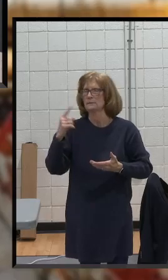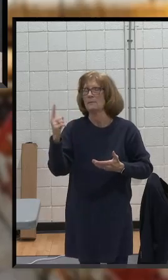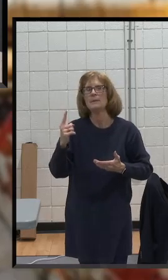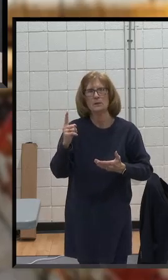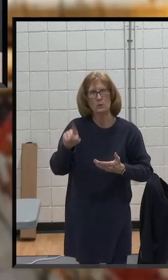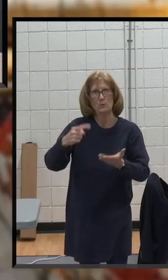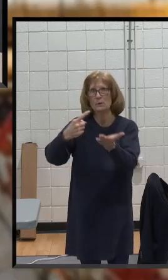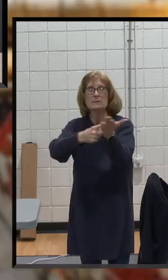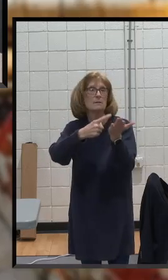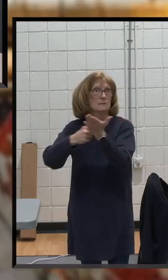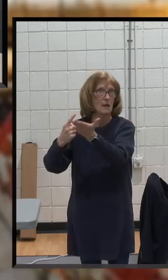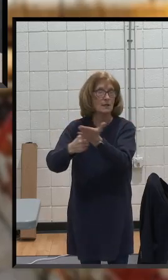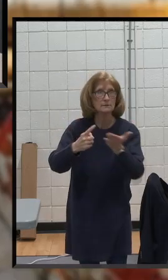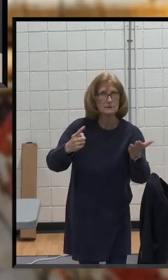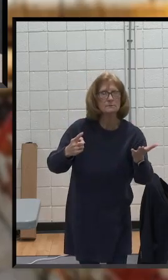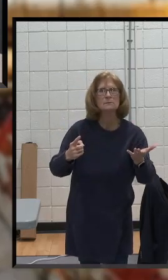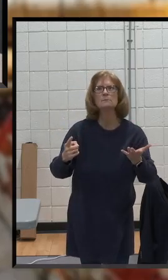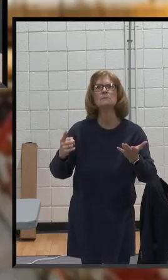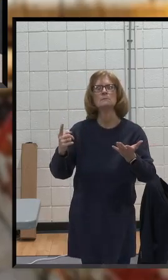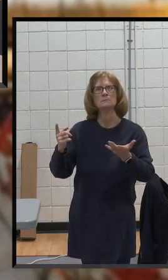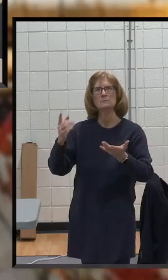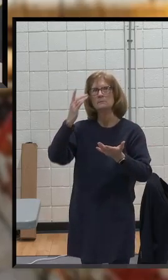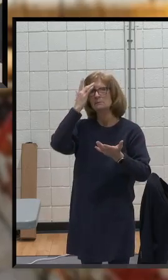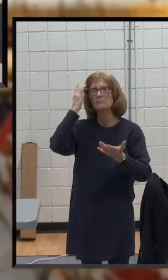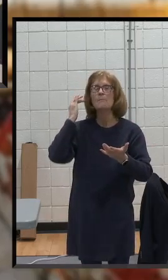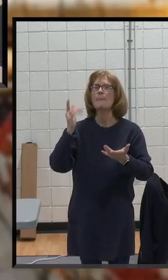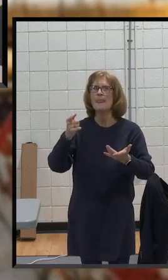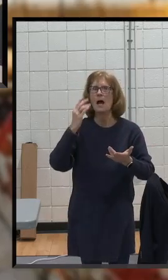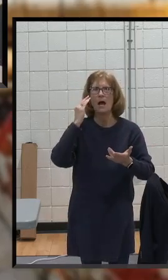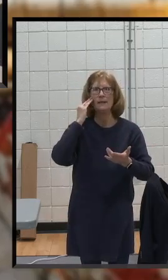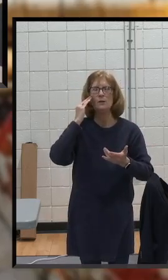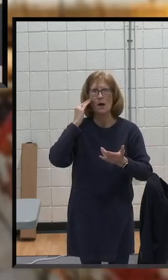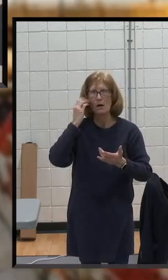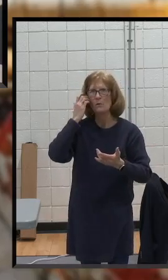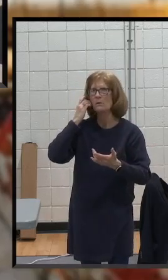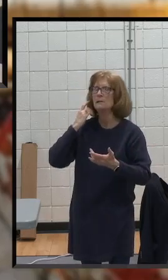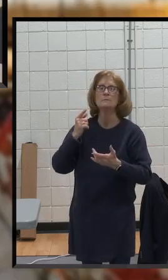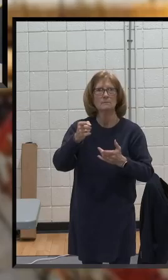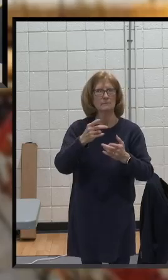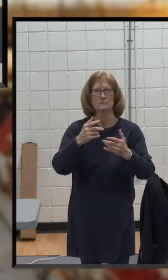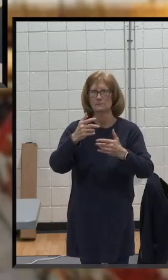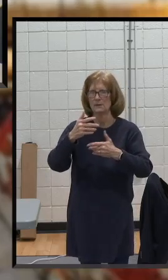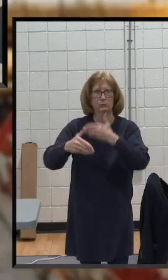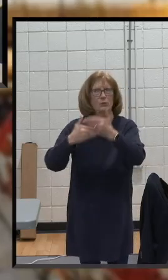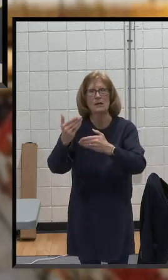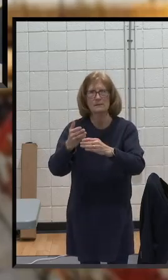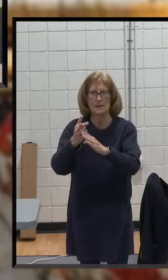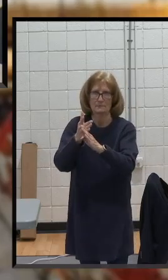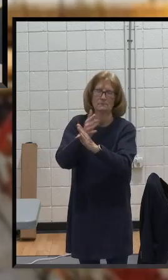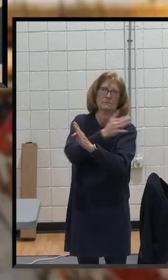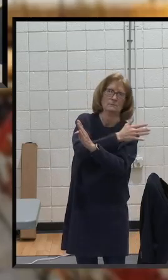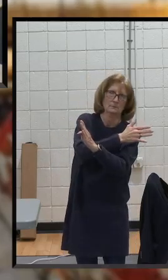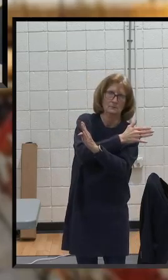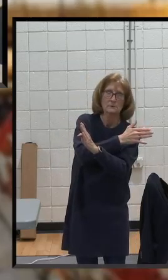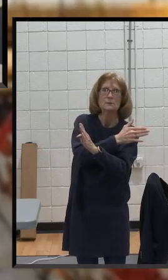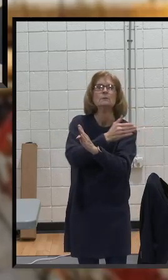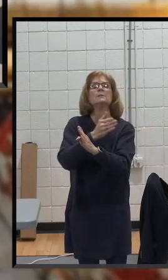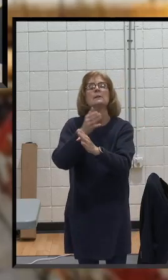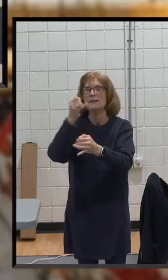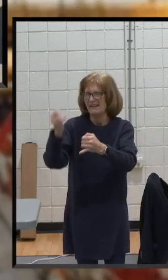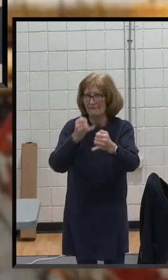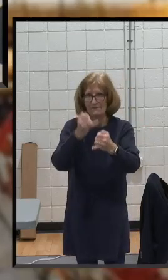into. I know that the process, the project, once we have a complete